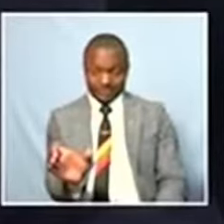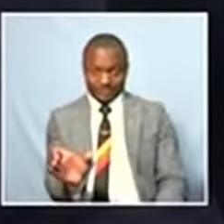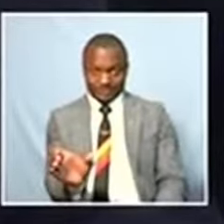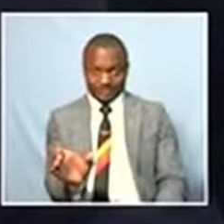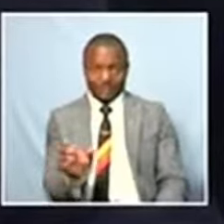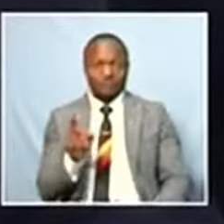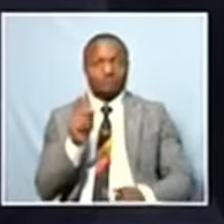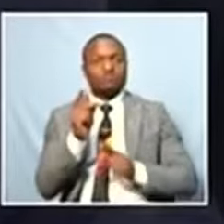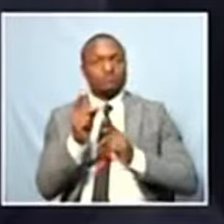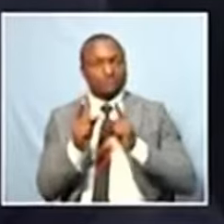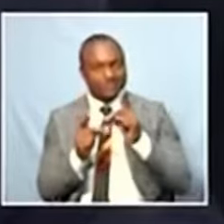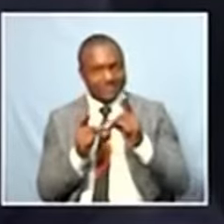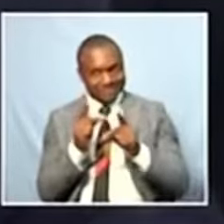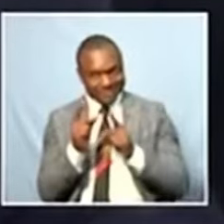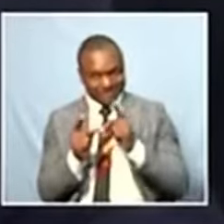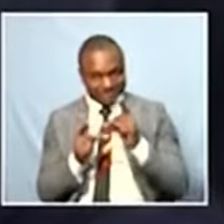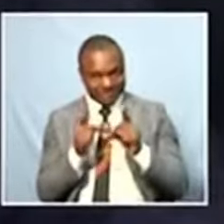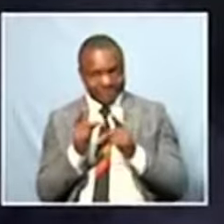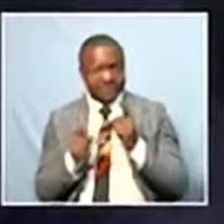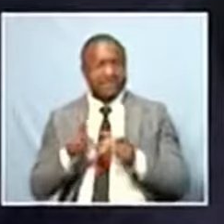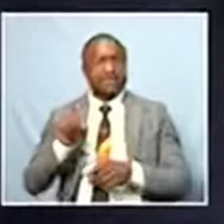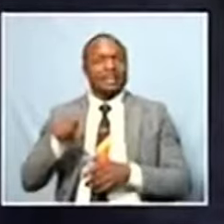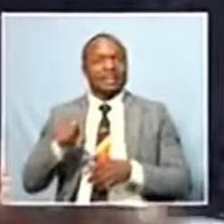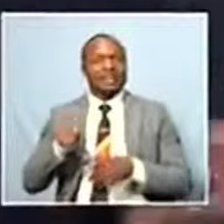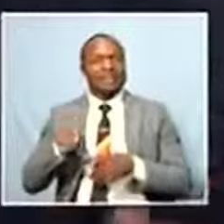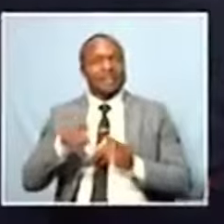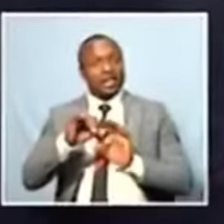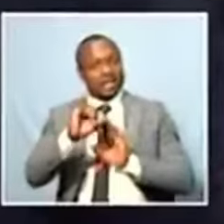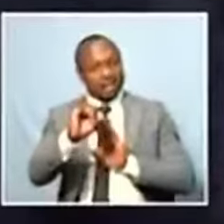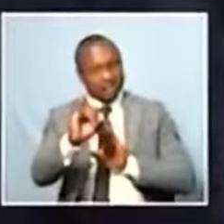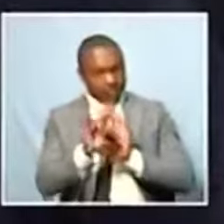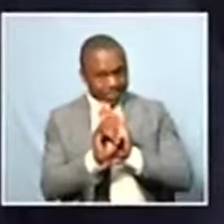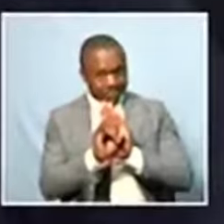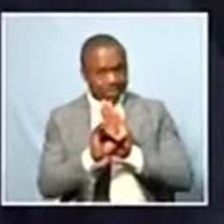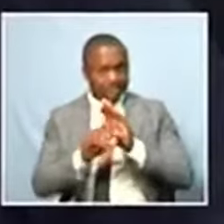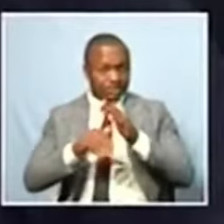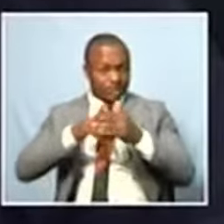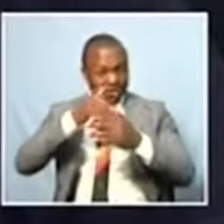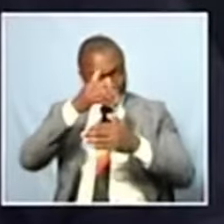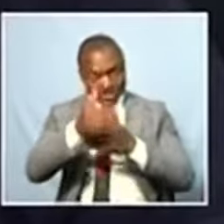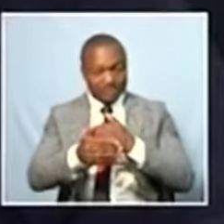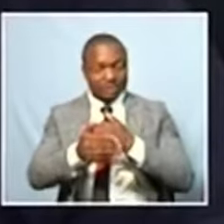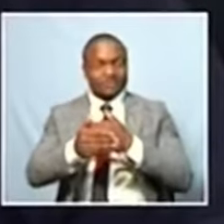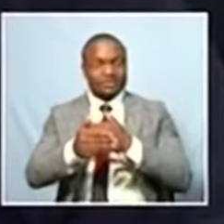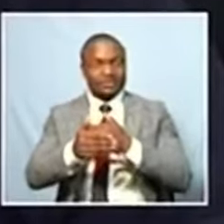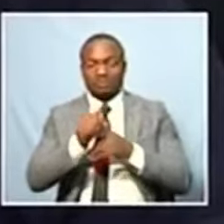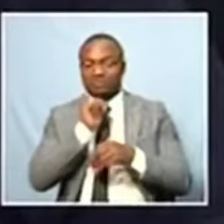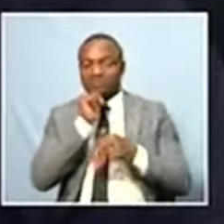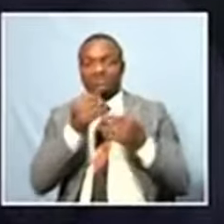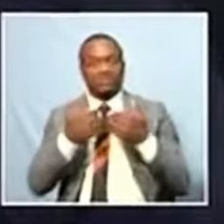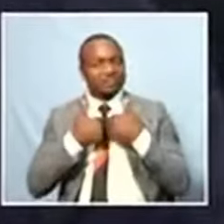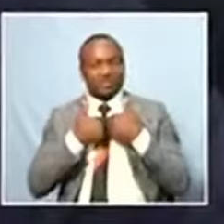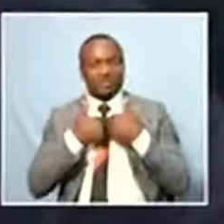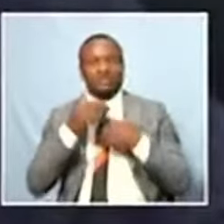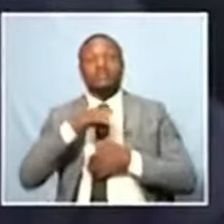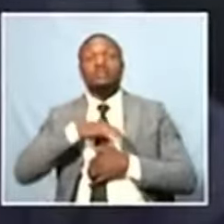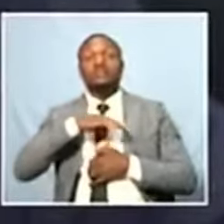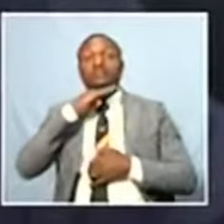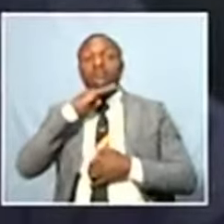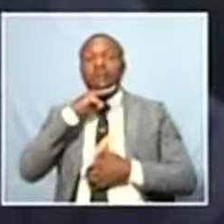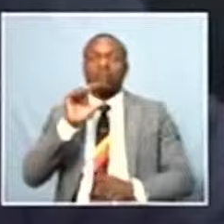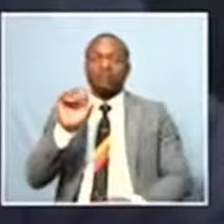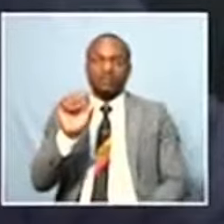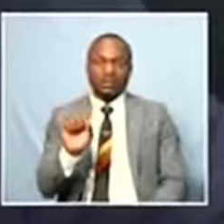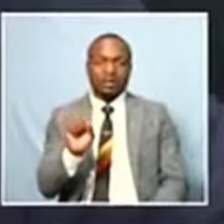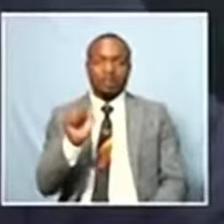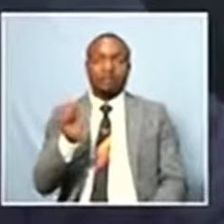for processors, they need to import outside the region because there's not enough within the SADC.